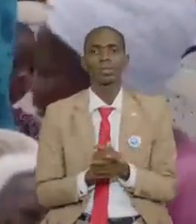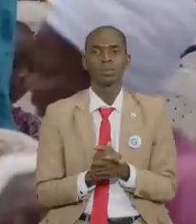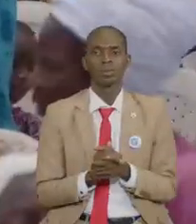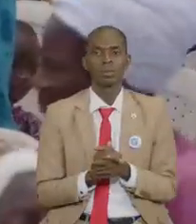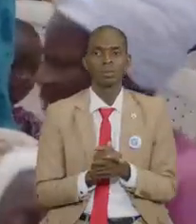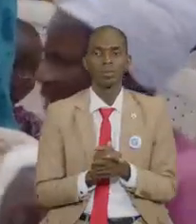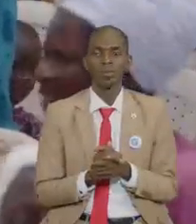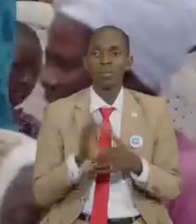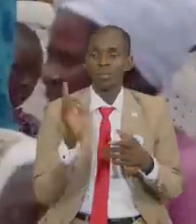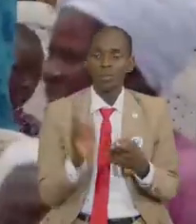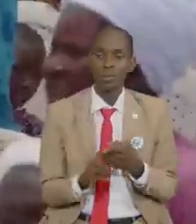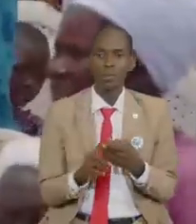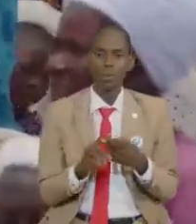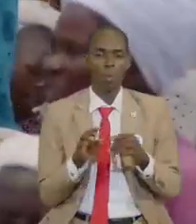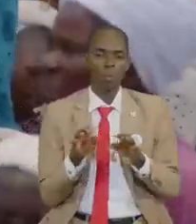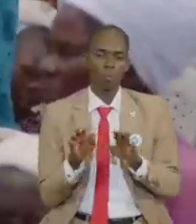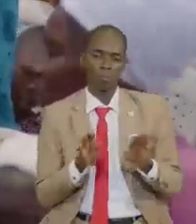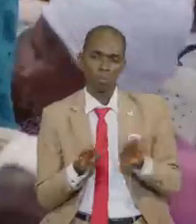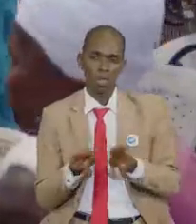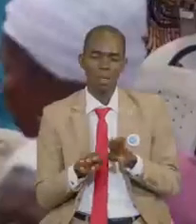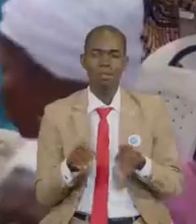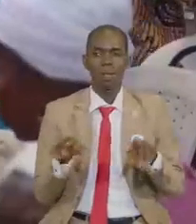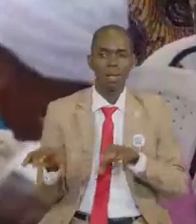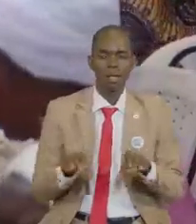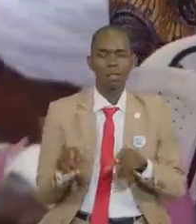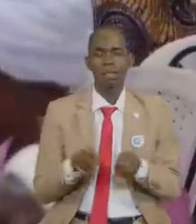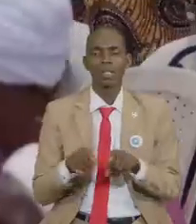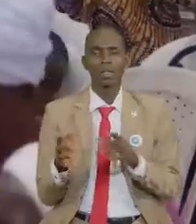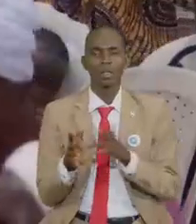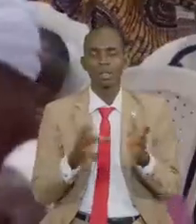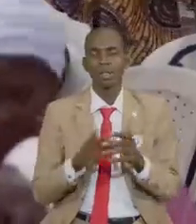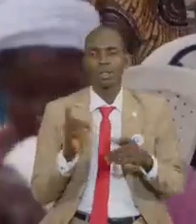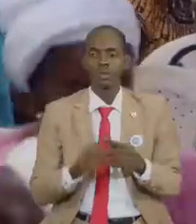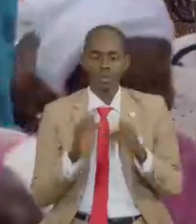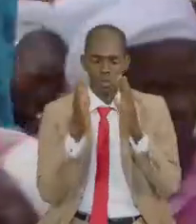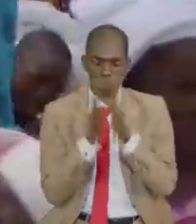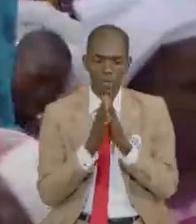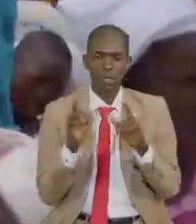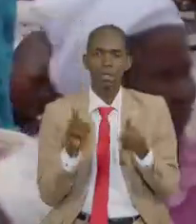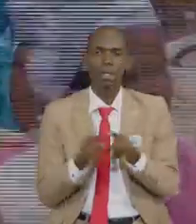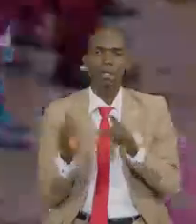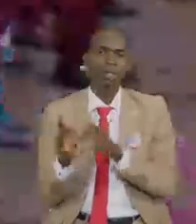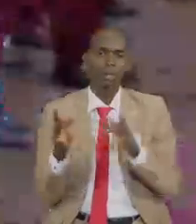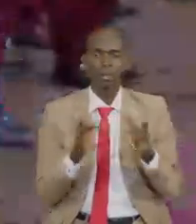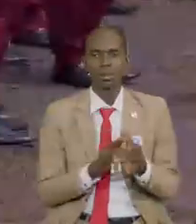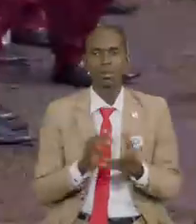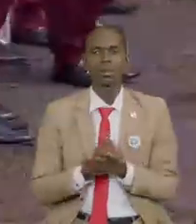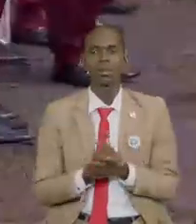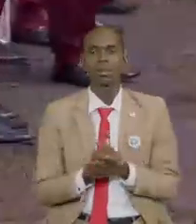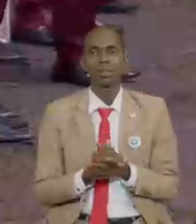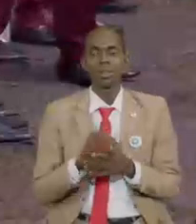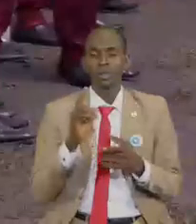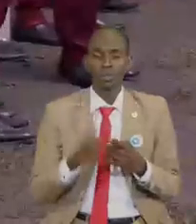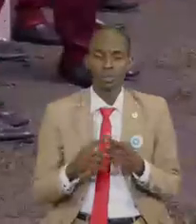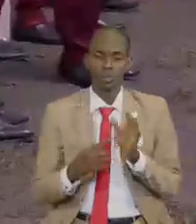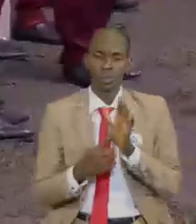to behave like Jesus, to pray like Jesus, to represent